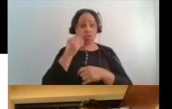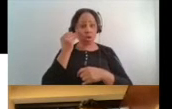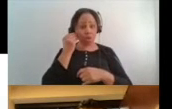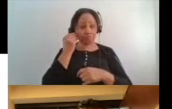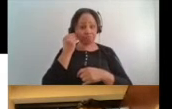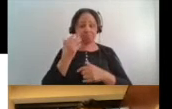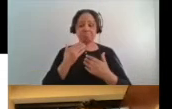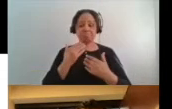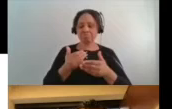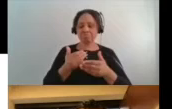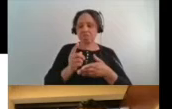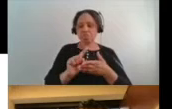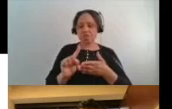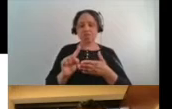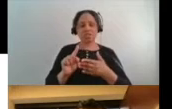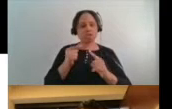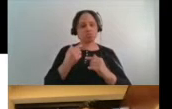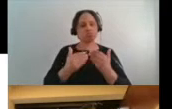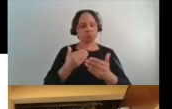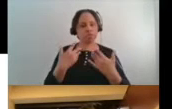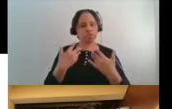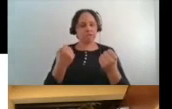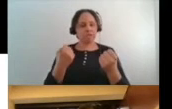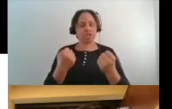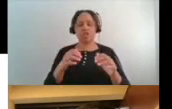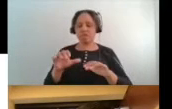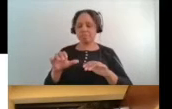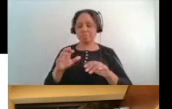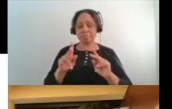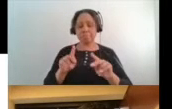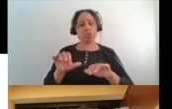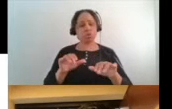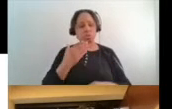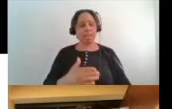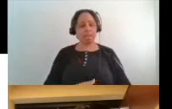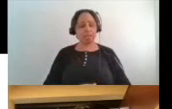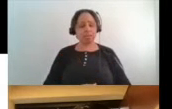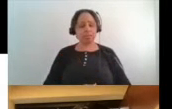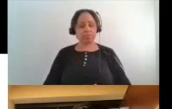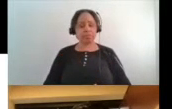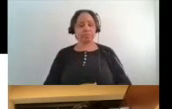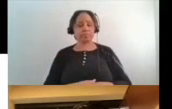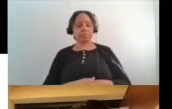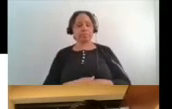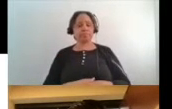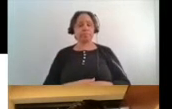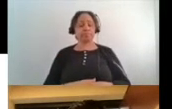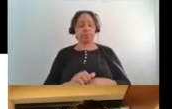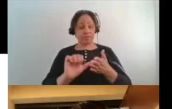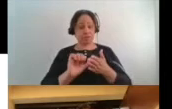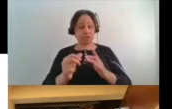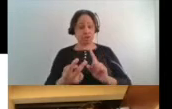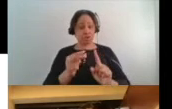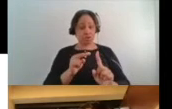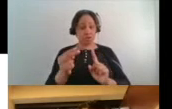weeks. People do very well, okay? So in that sense, from a surgical standpoint, we really